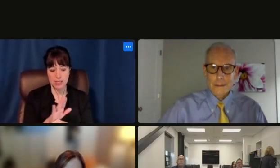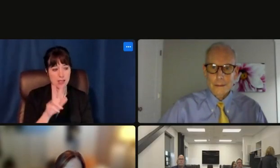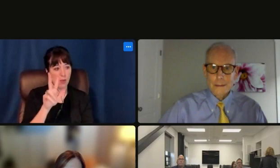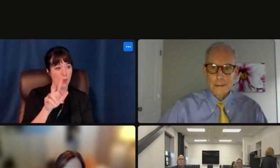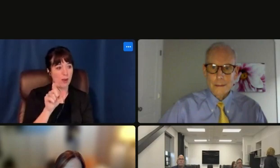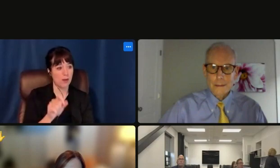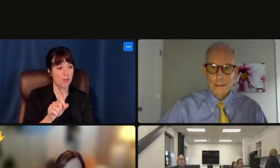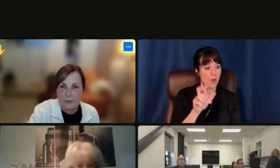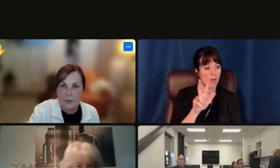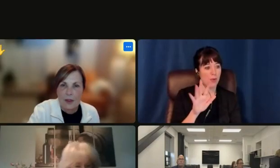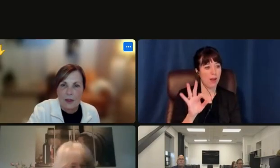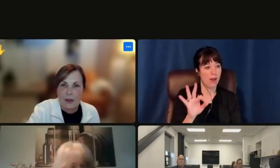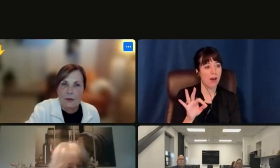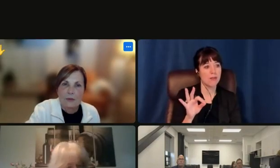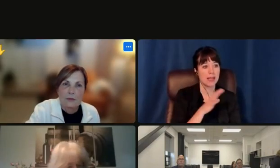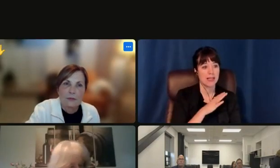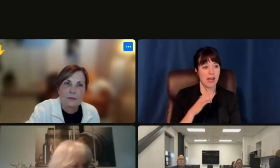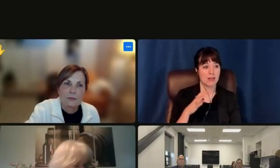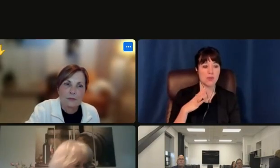Phillips.